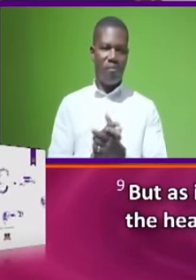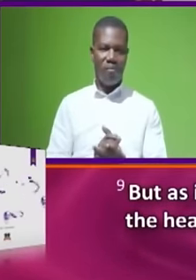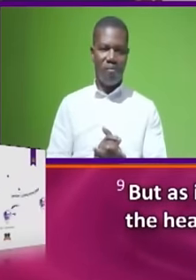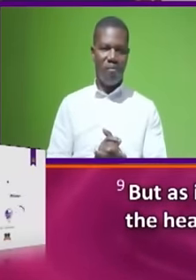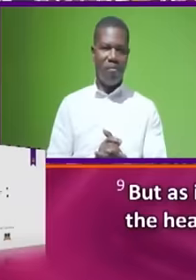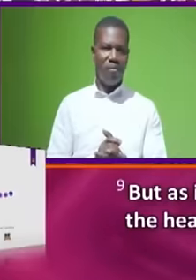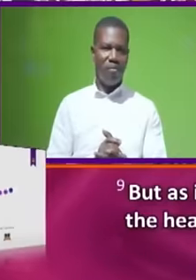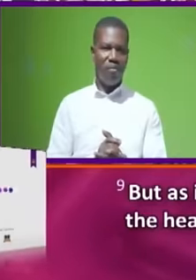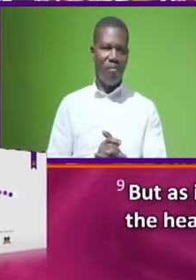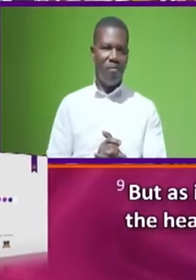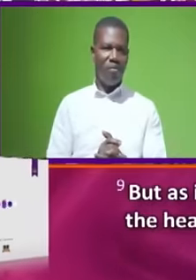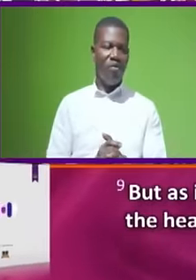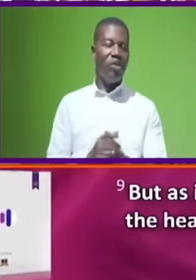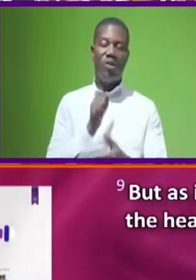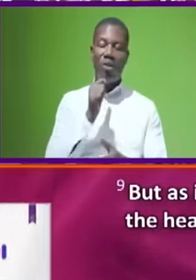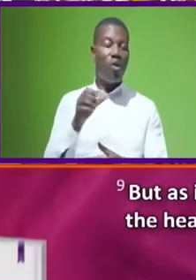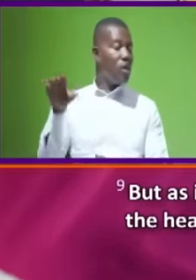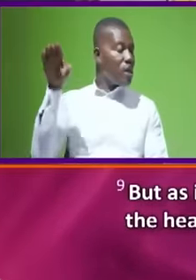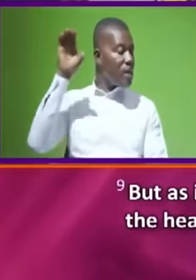Eye has not seen.